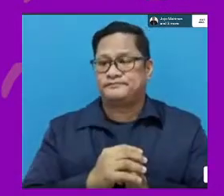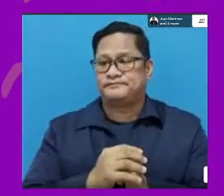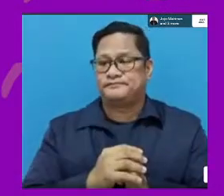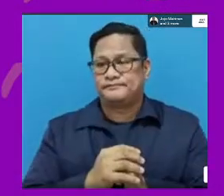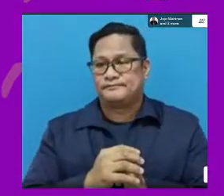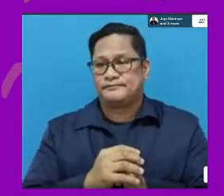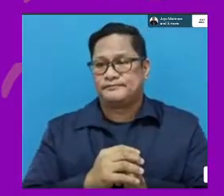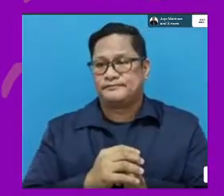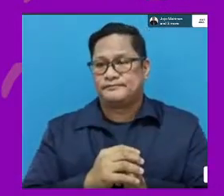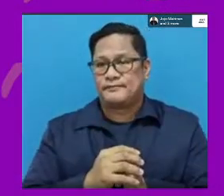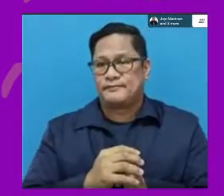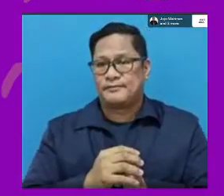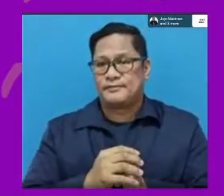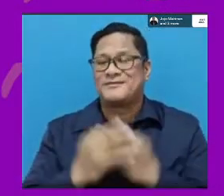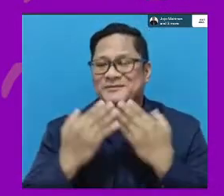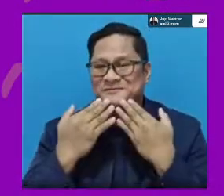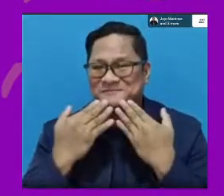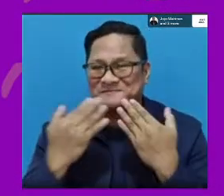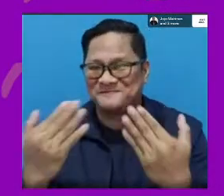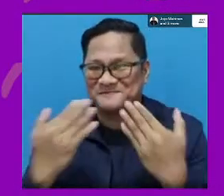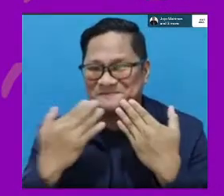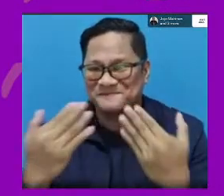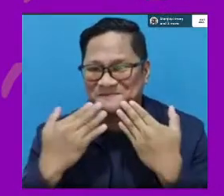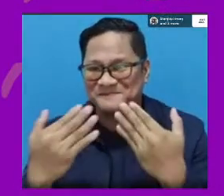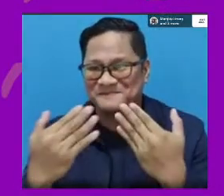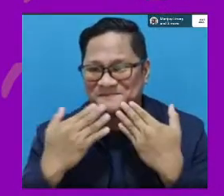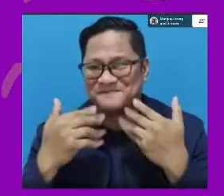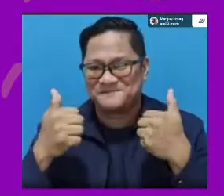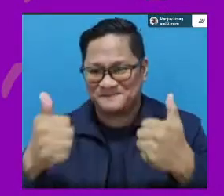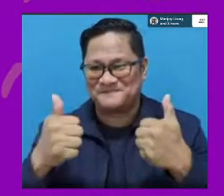So maraming salamat po. Thank you.